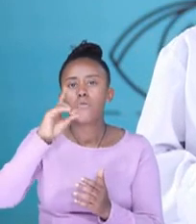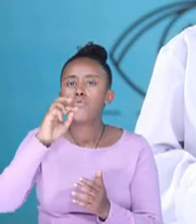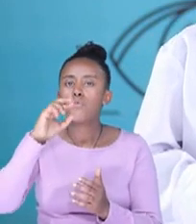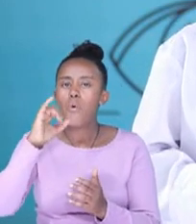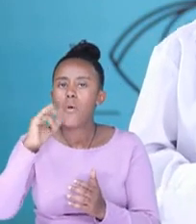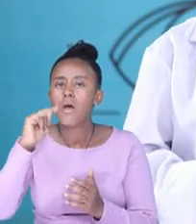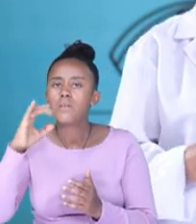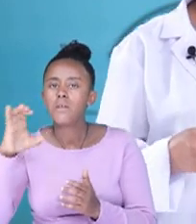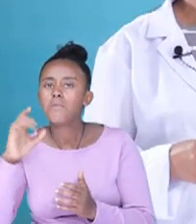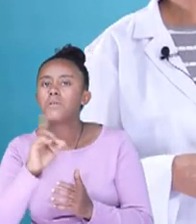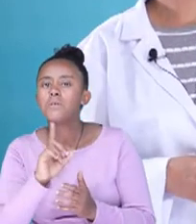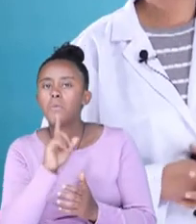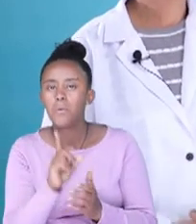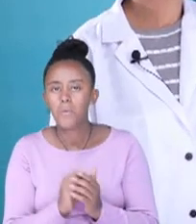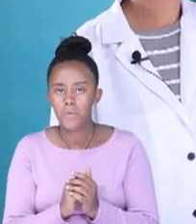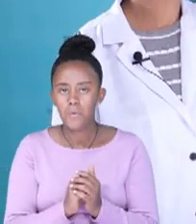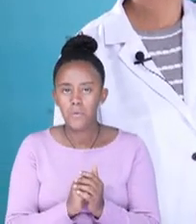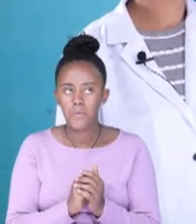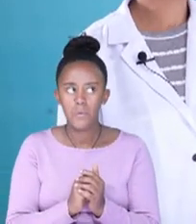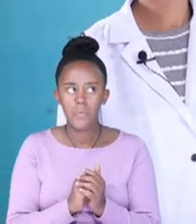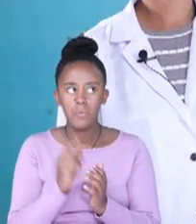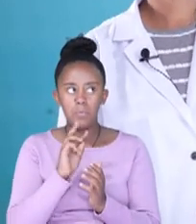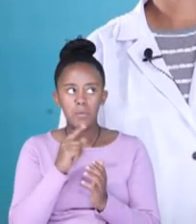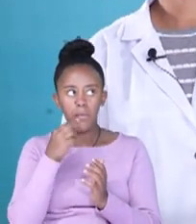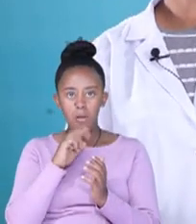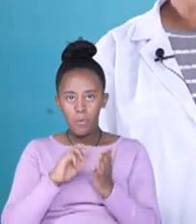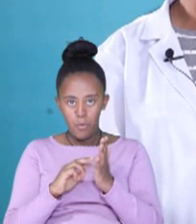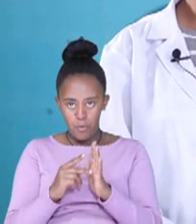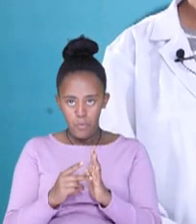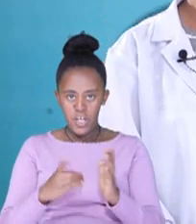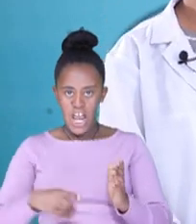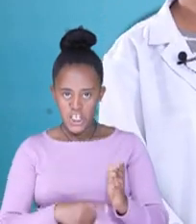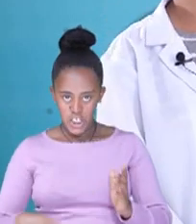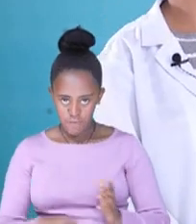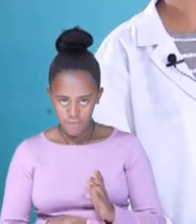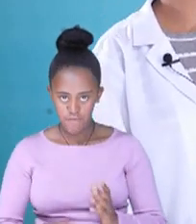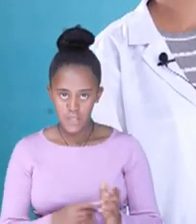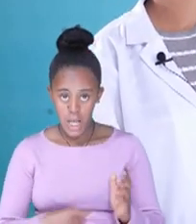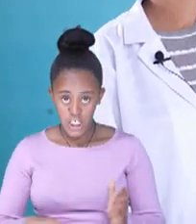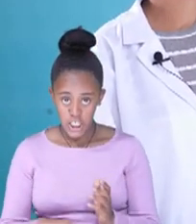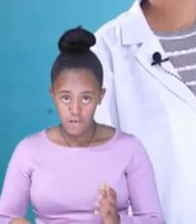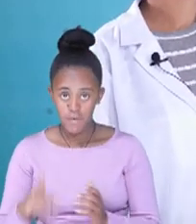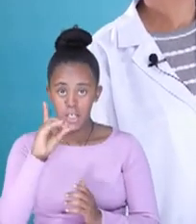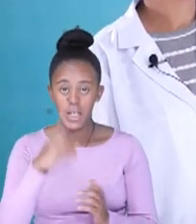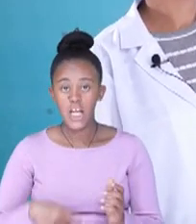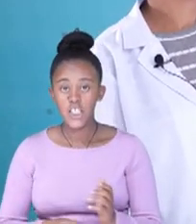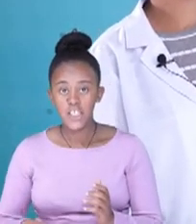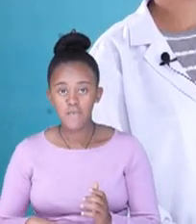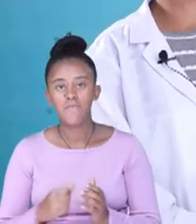enzyme? Okay, hydrolytic enzymes are digestive enzymes that are found